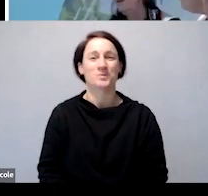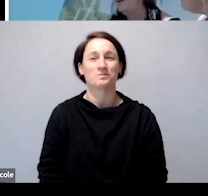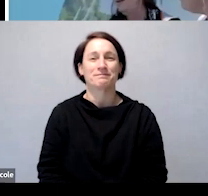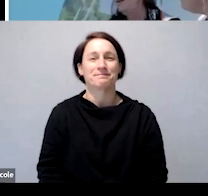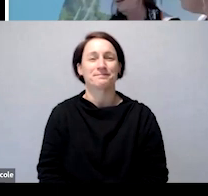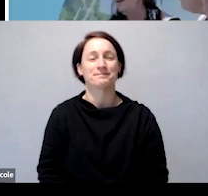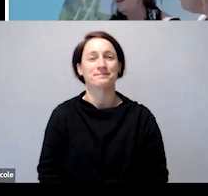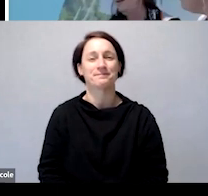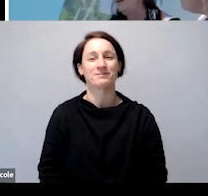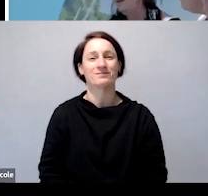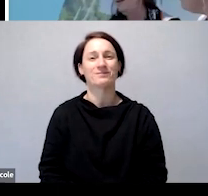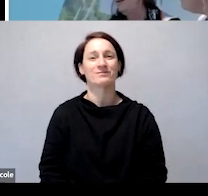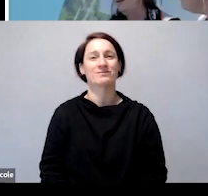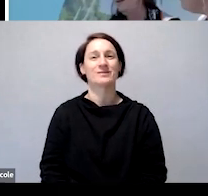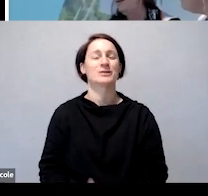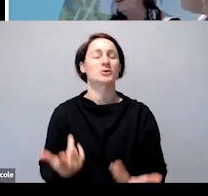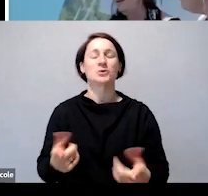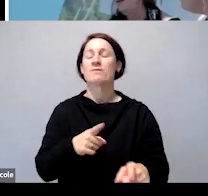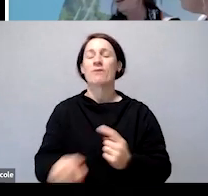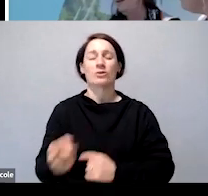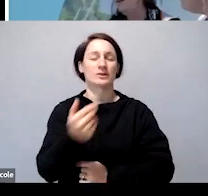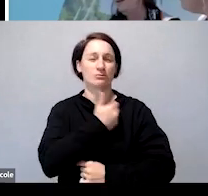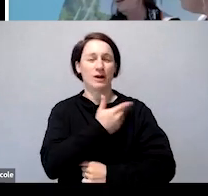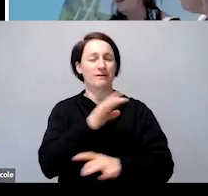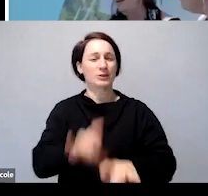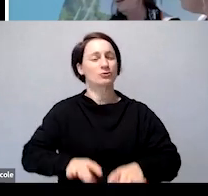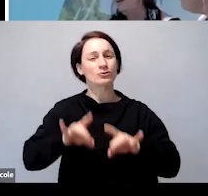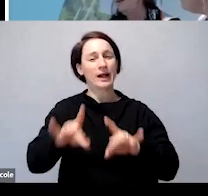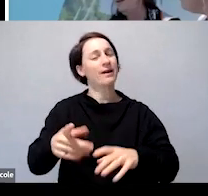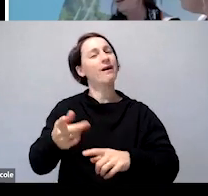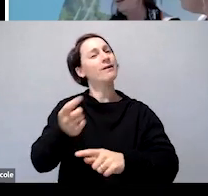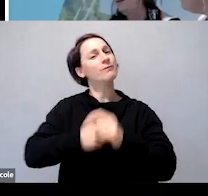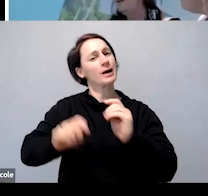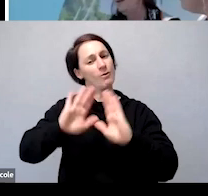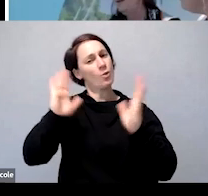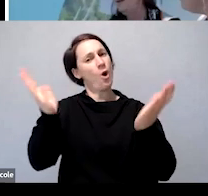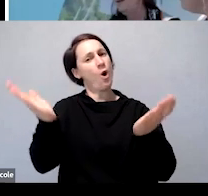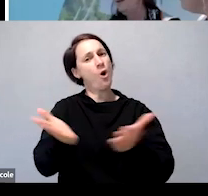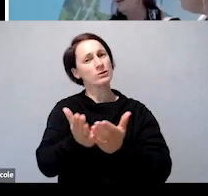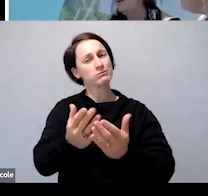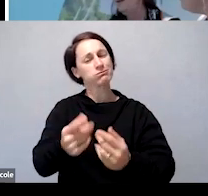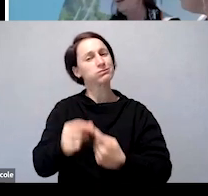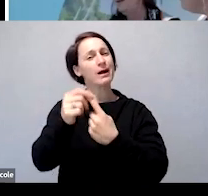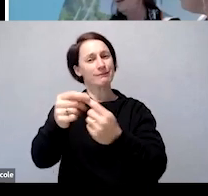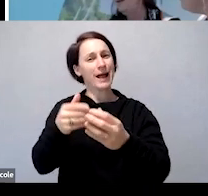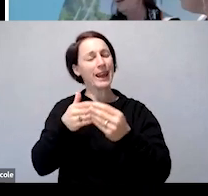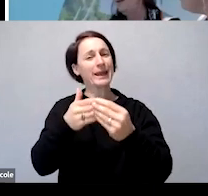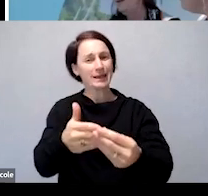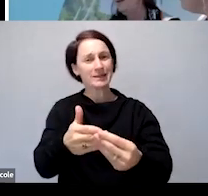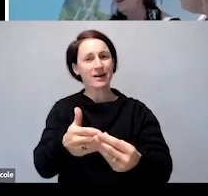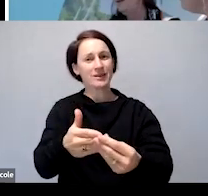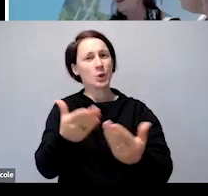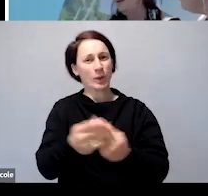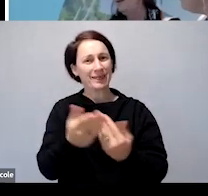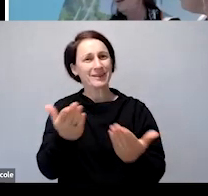please. I think we're most proud about Australia becoming a global leader in how to do disability inclusive disaster risk